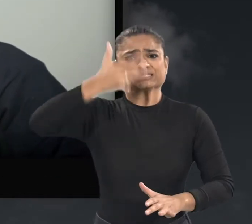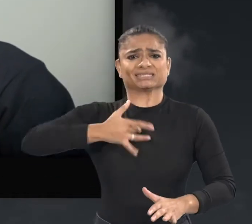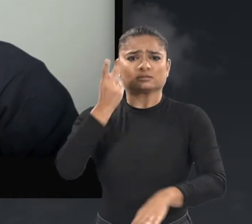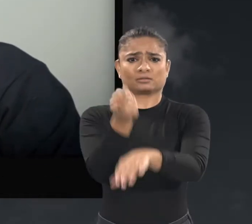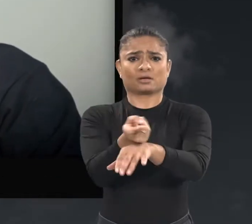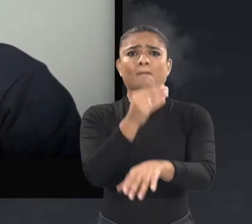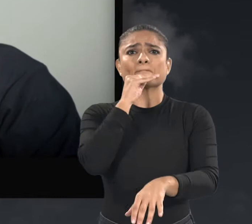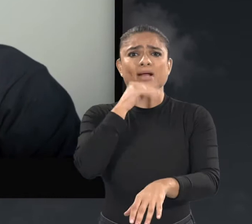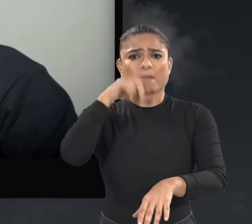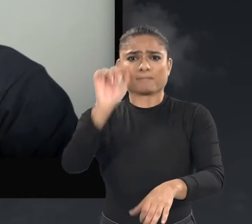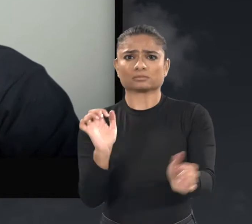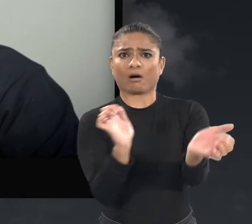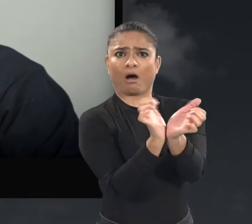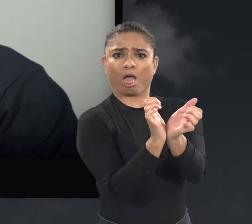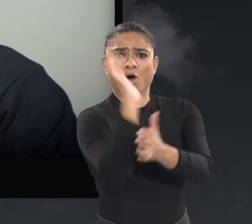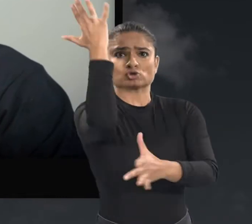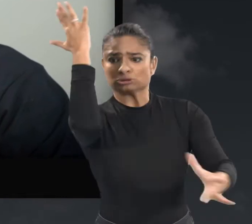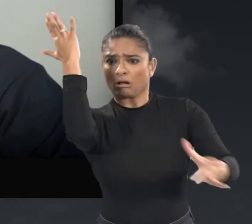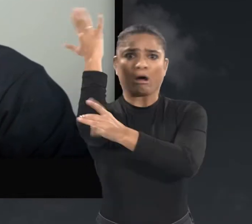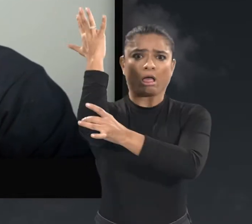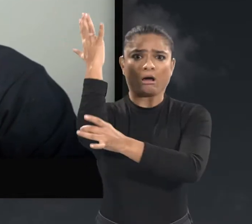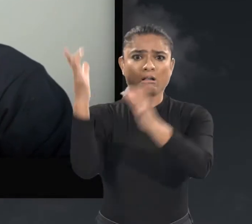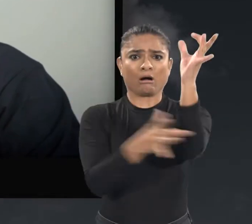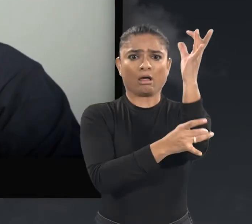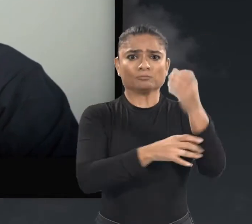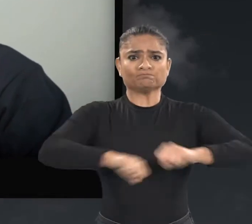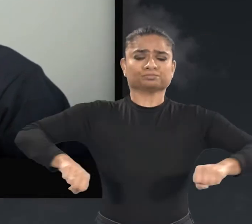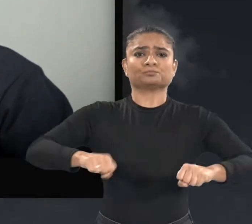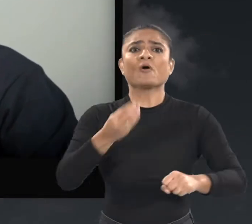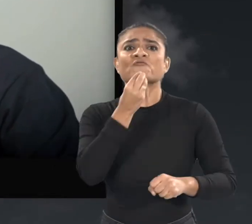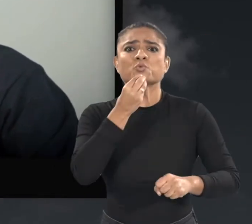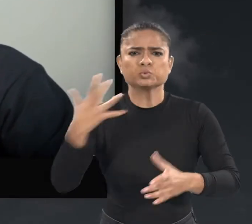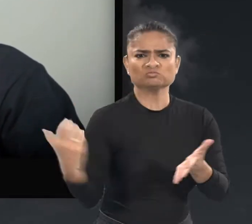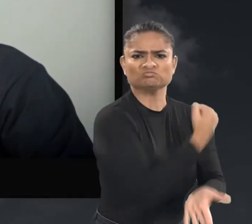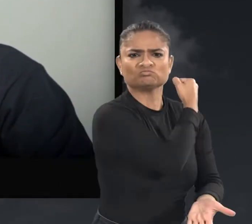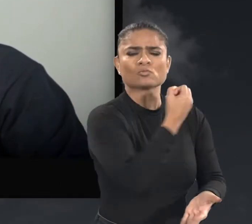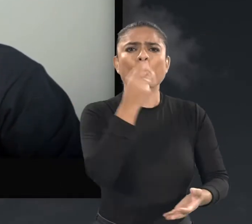put simvalele endlini or simshaye or we chain them to a tree or,